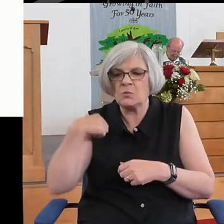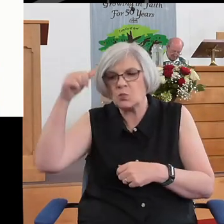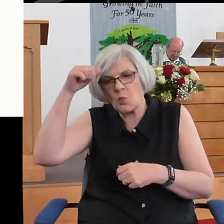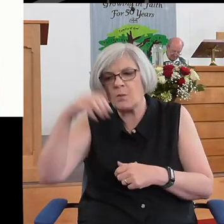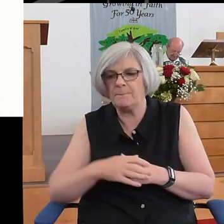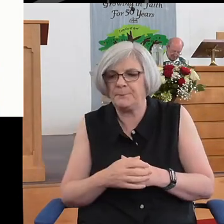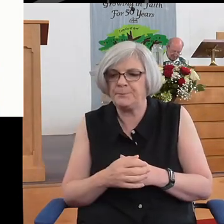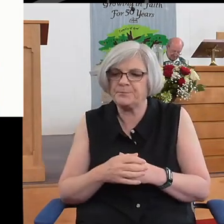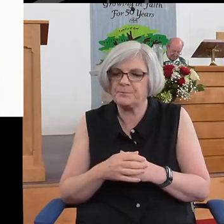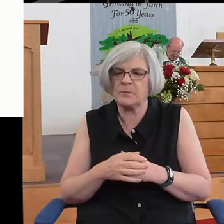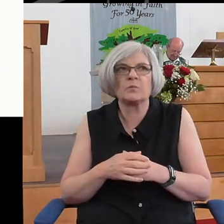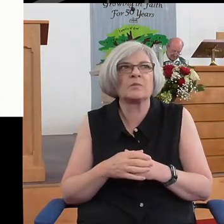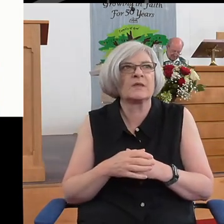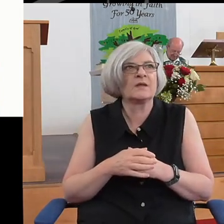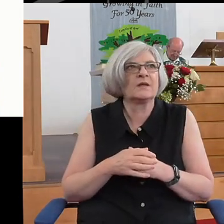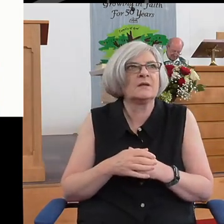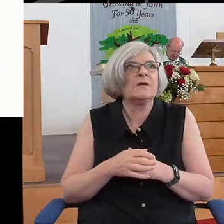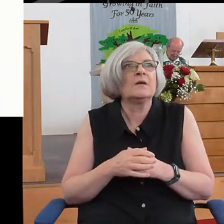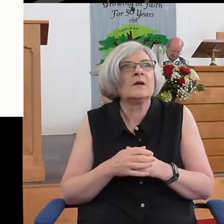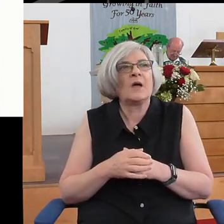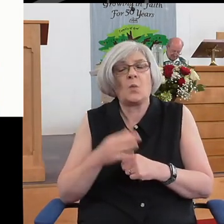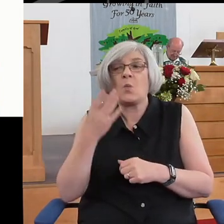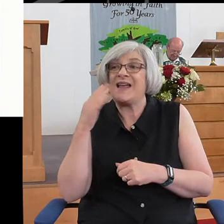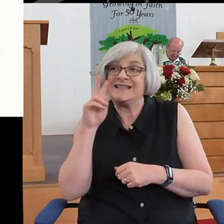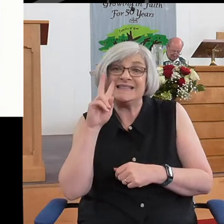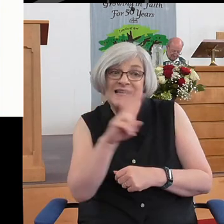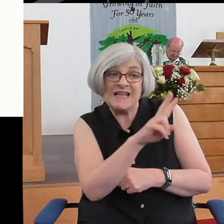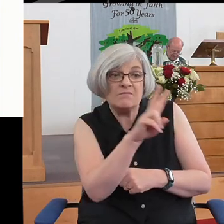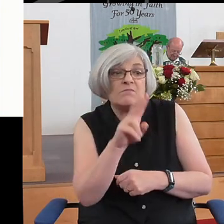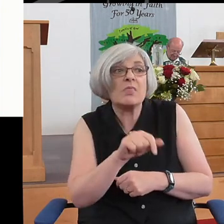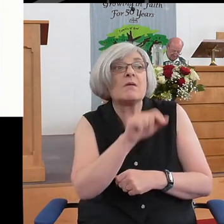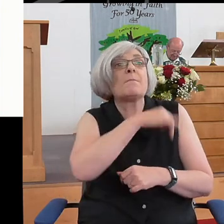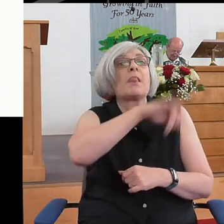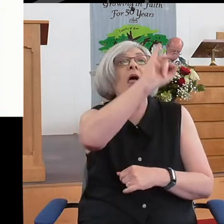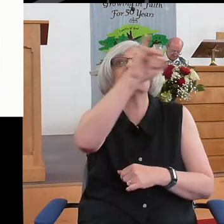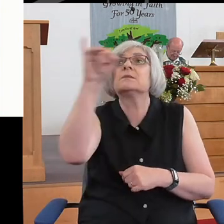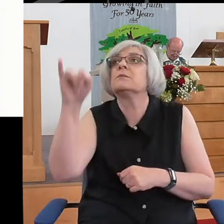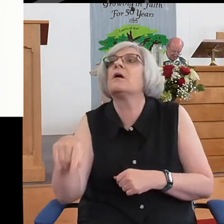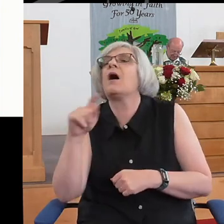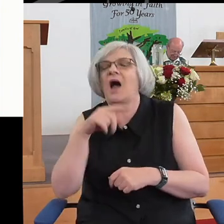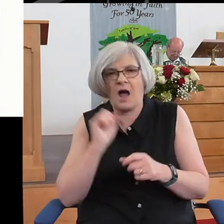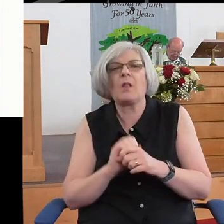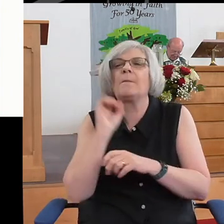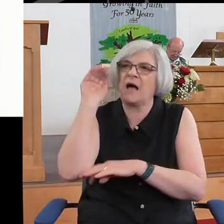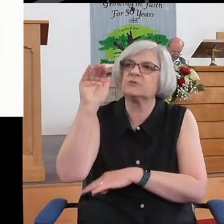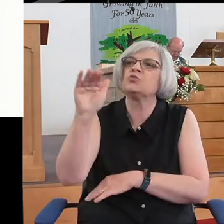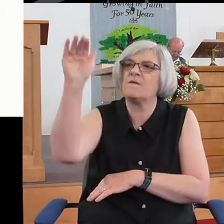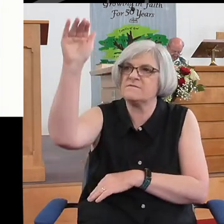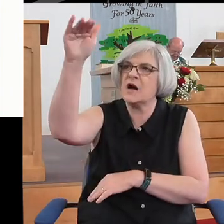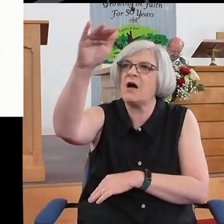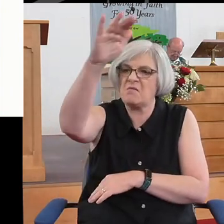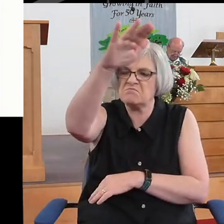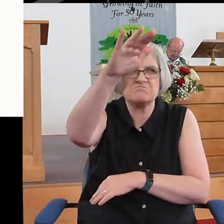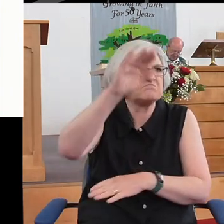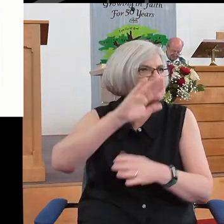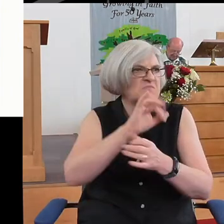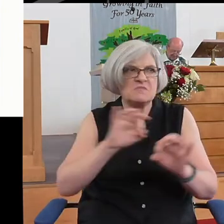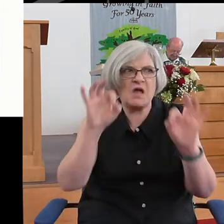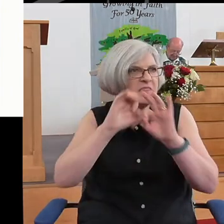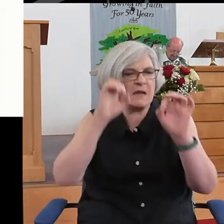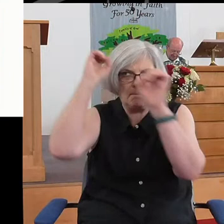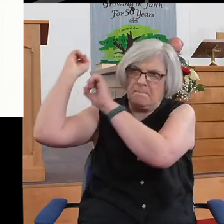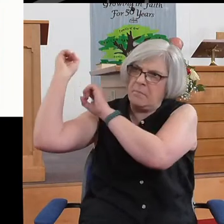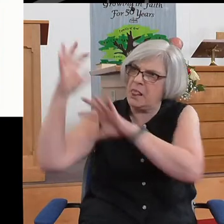And when I see blood, I will pass over you. No destructive plague will touch you when I